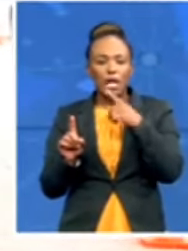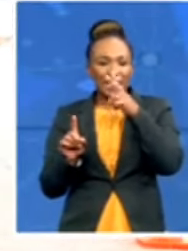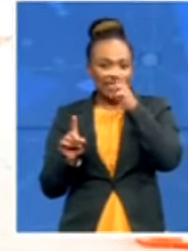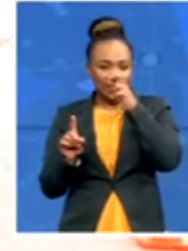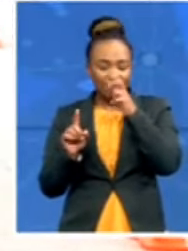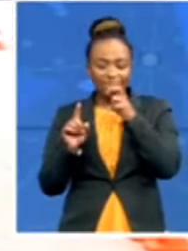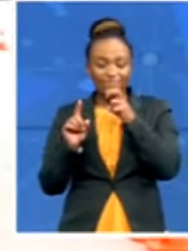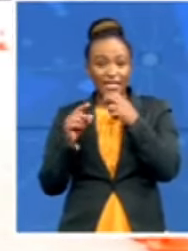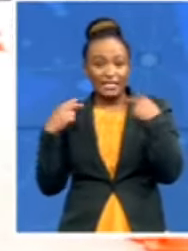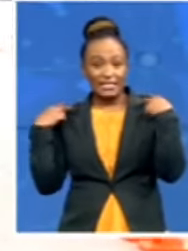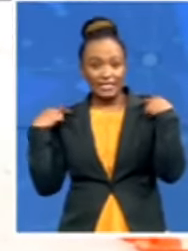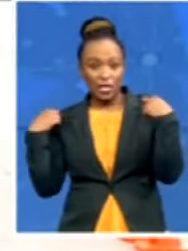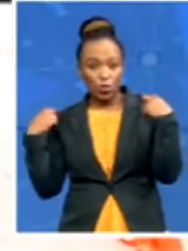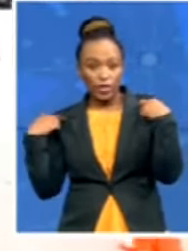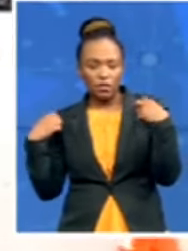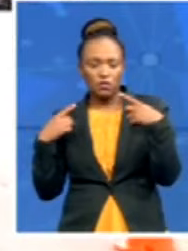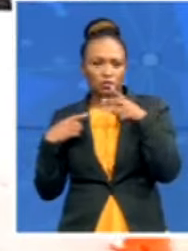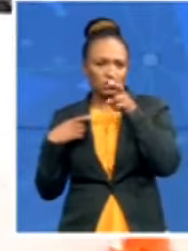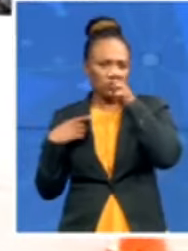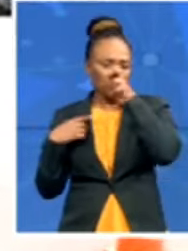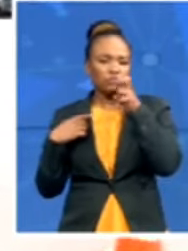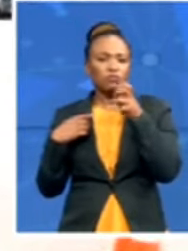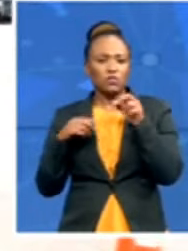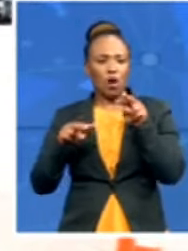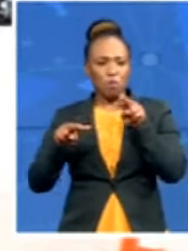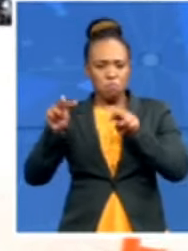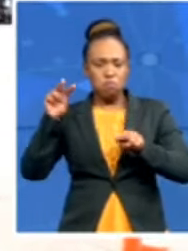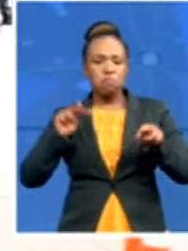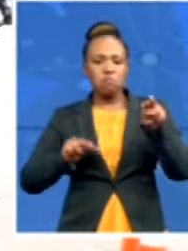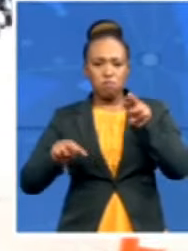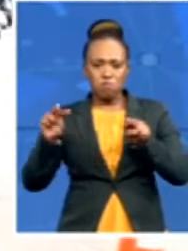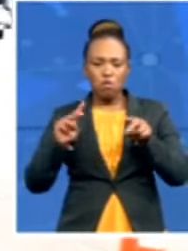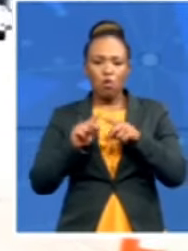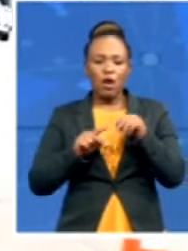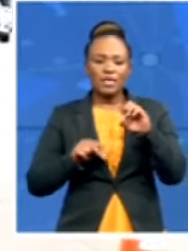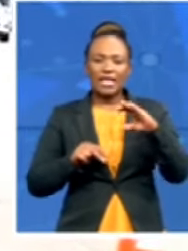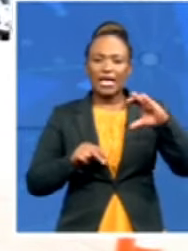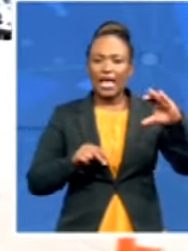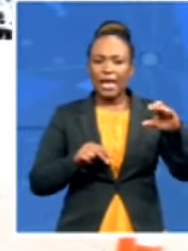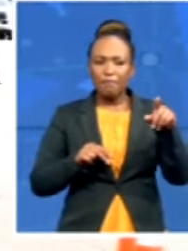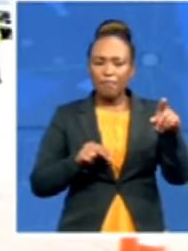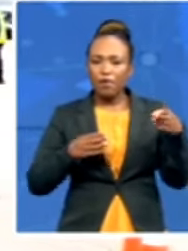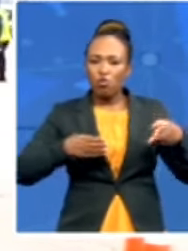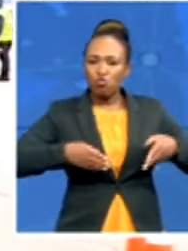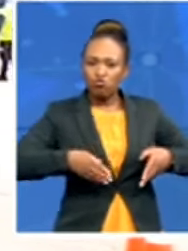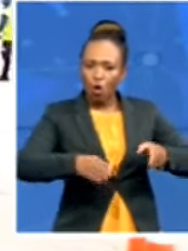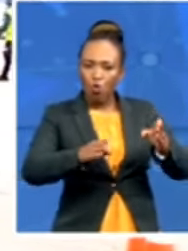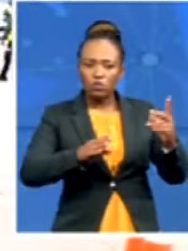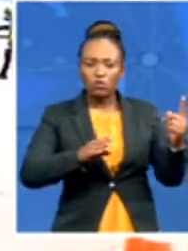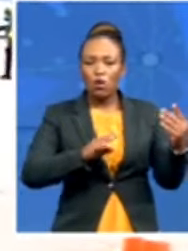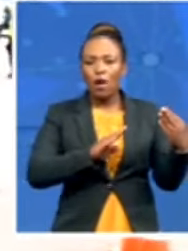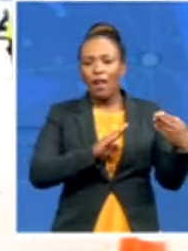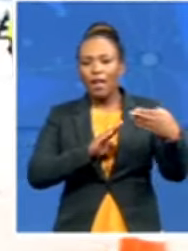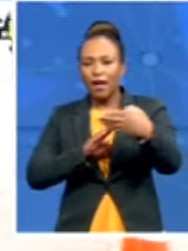volumes, especially when you go to the Eastern Cape, the road that connects KwaZulu-Natal with Eastern Cape, the N2,